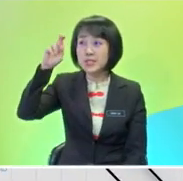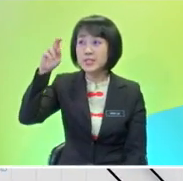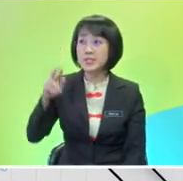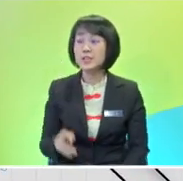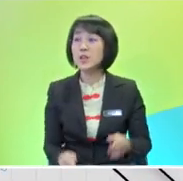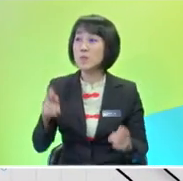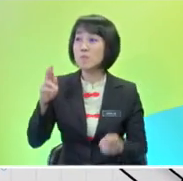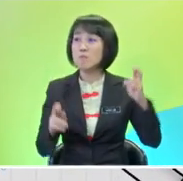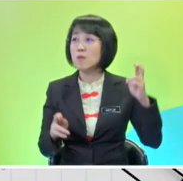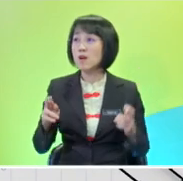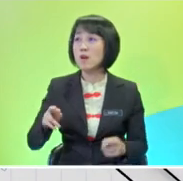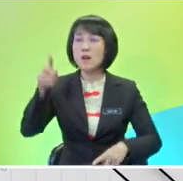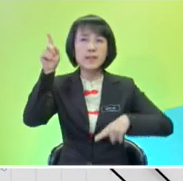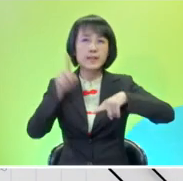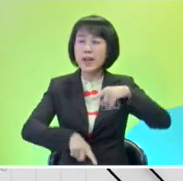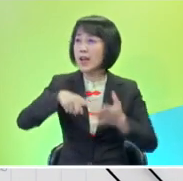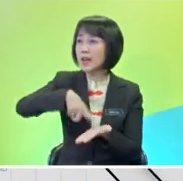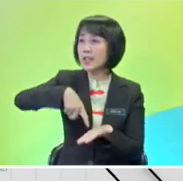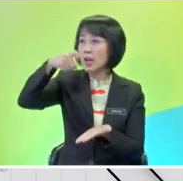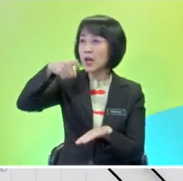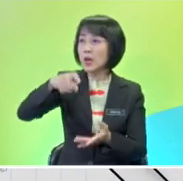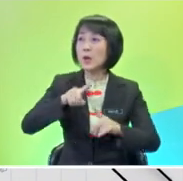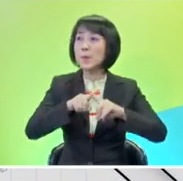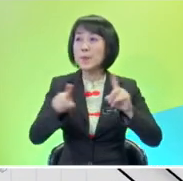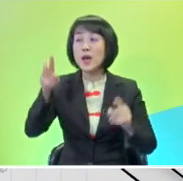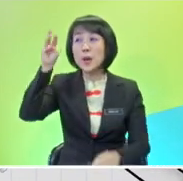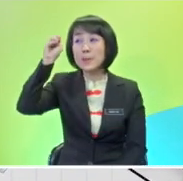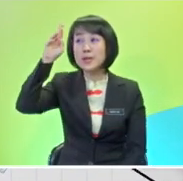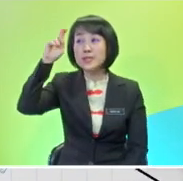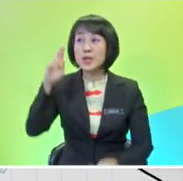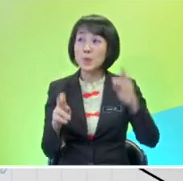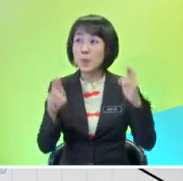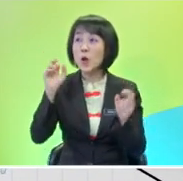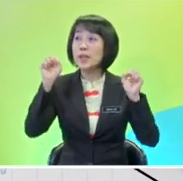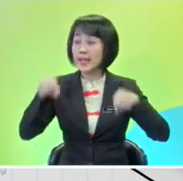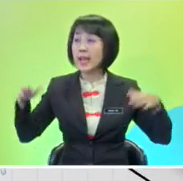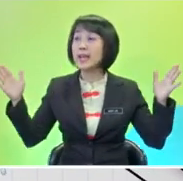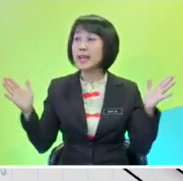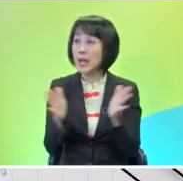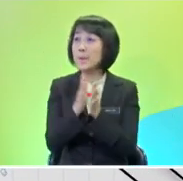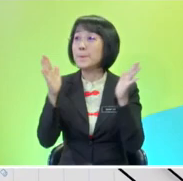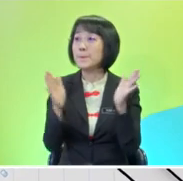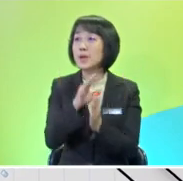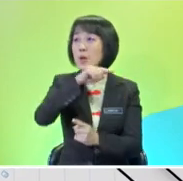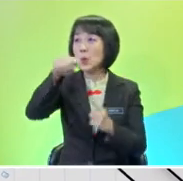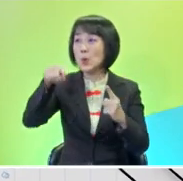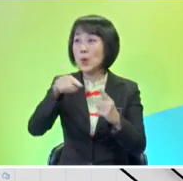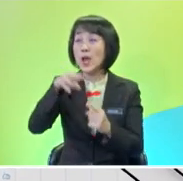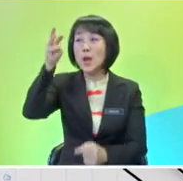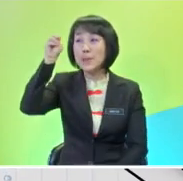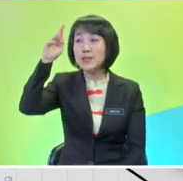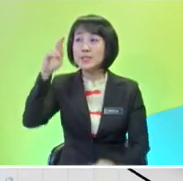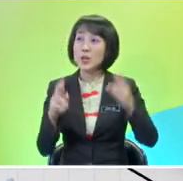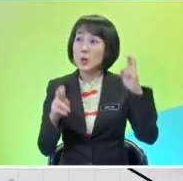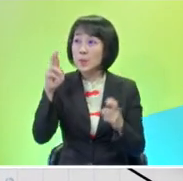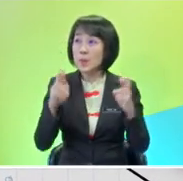hop, but Mr. Bot can clap. When Mr. Bot is tired, he takes